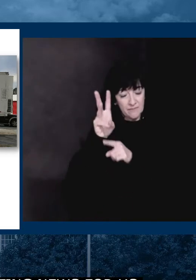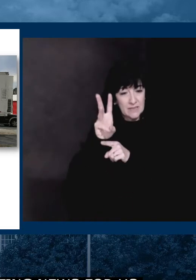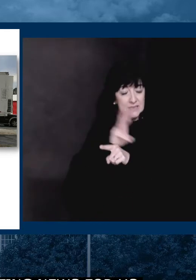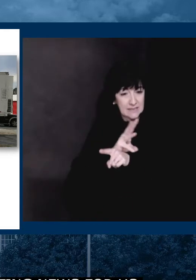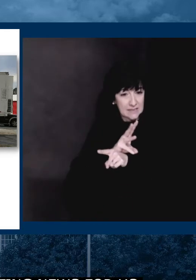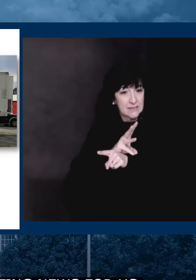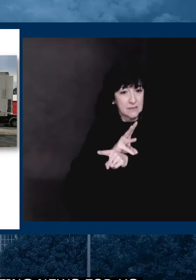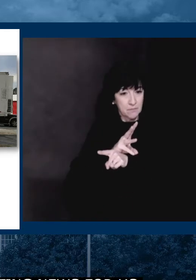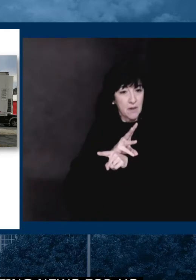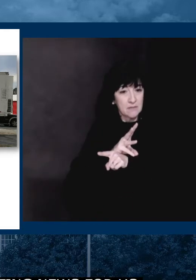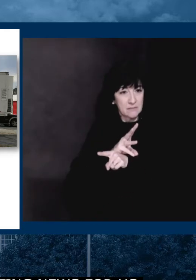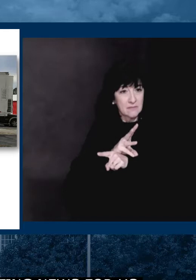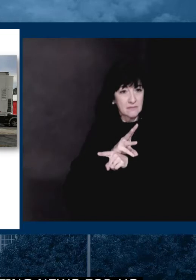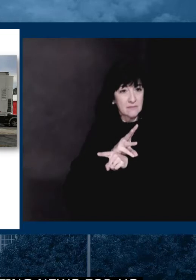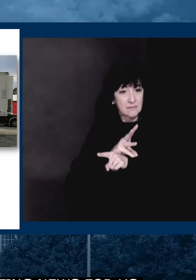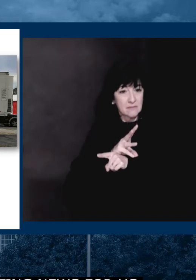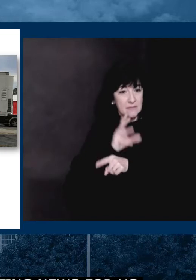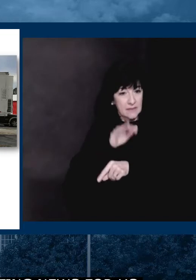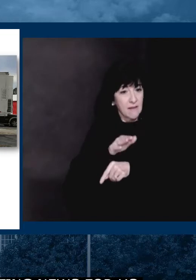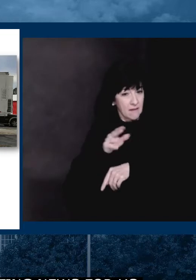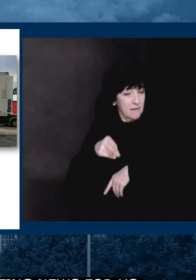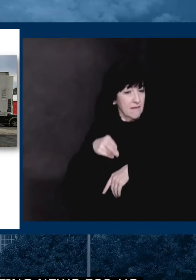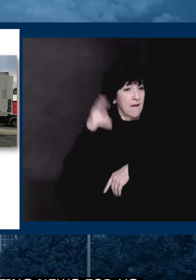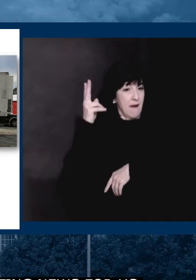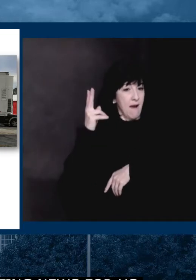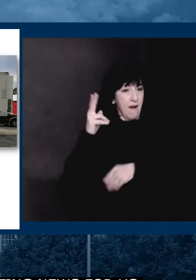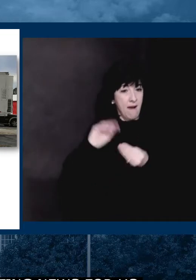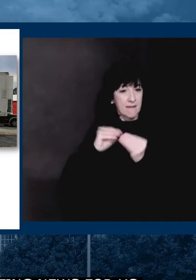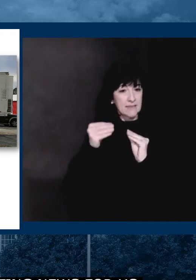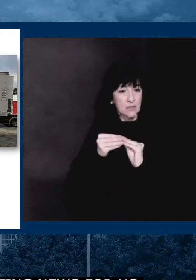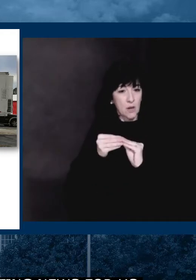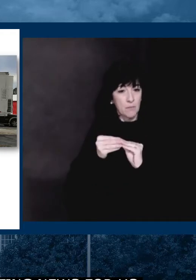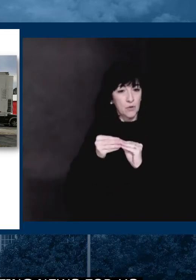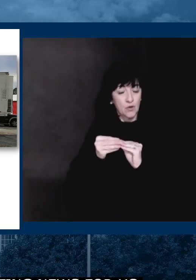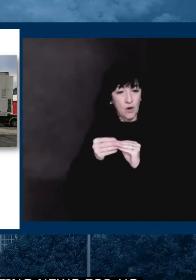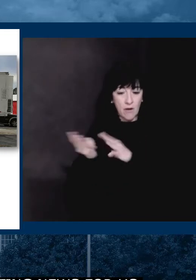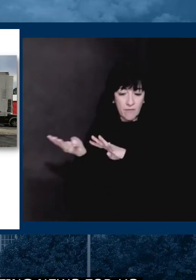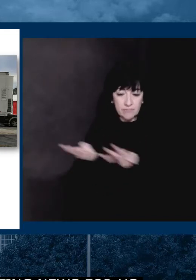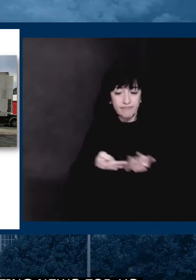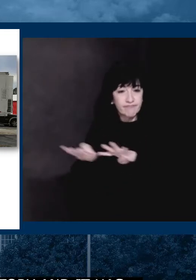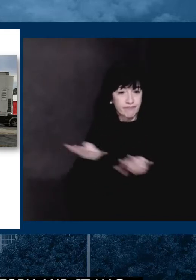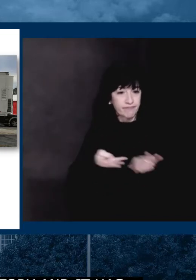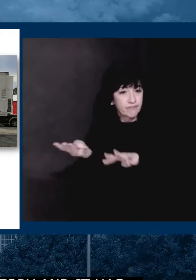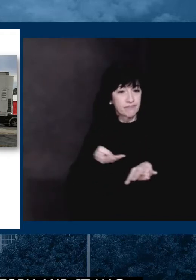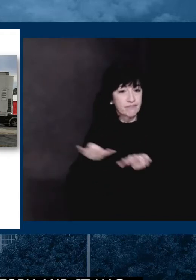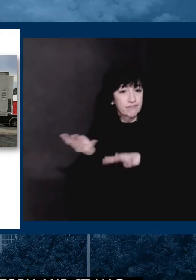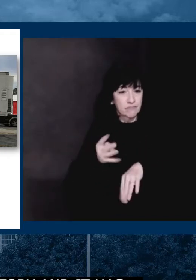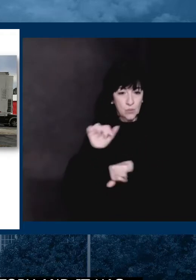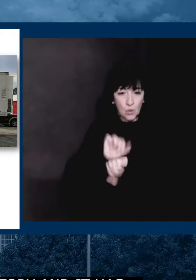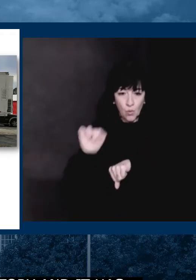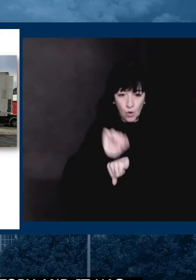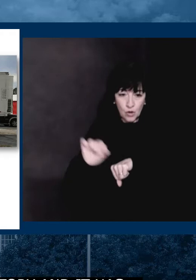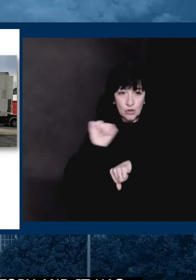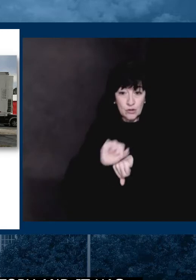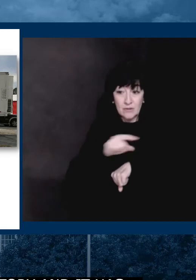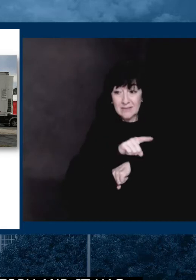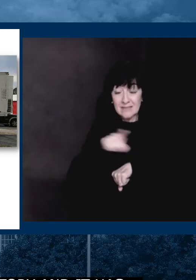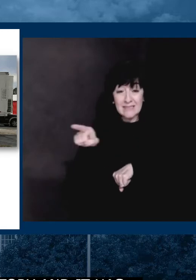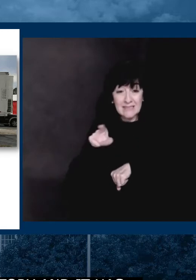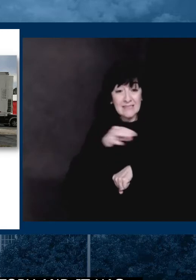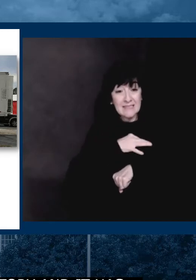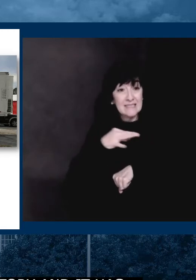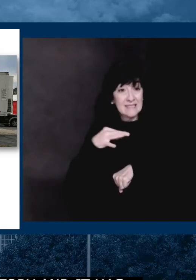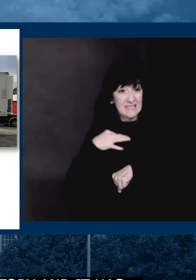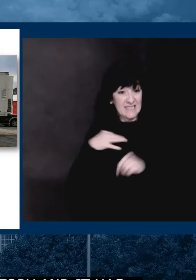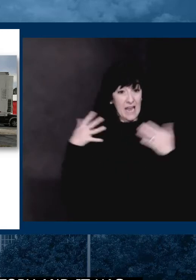a high workflow and pretty crowded conditions for our laboratory staff. So we're